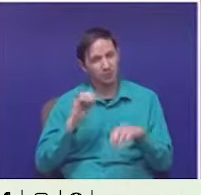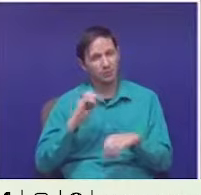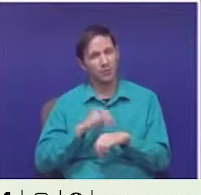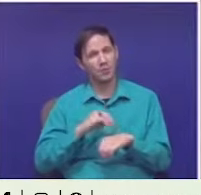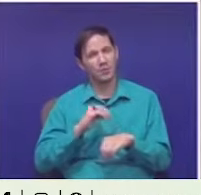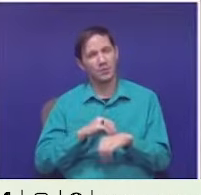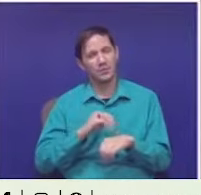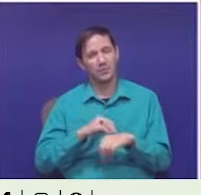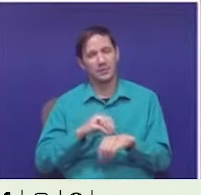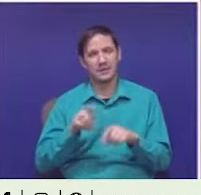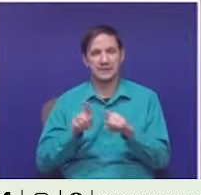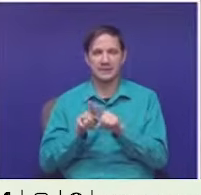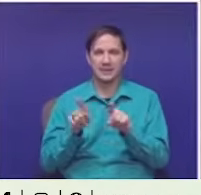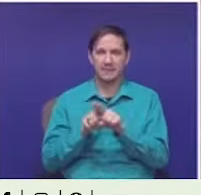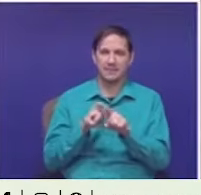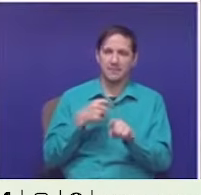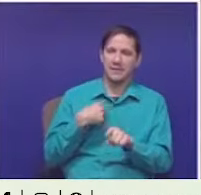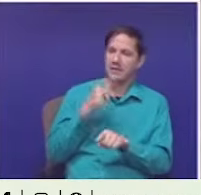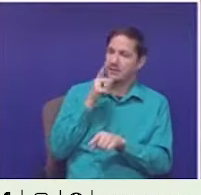said to